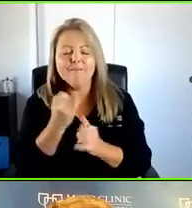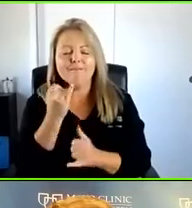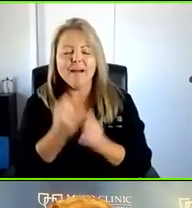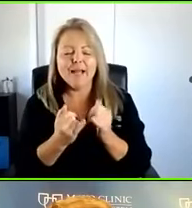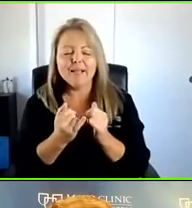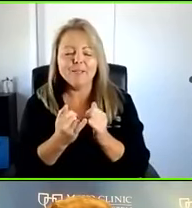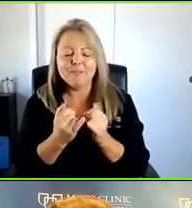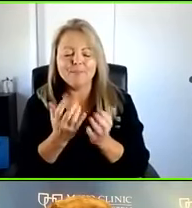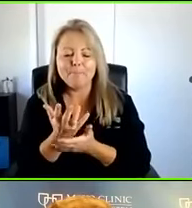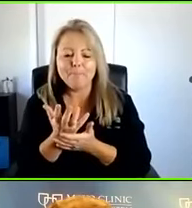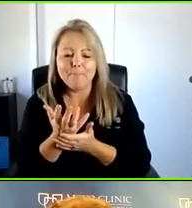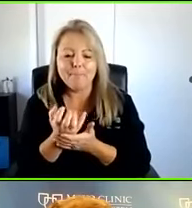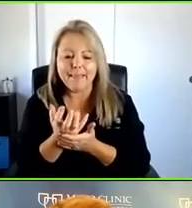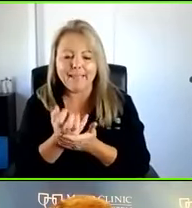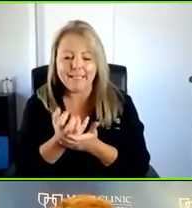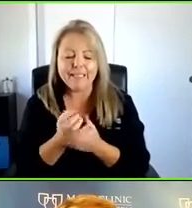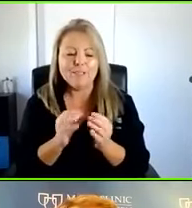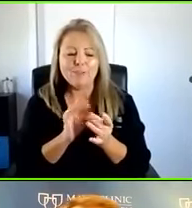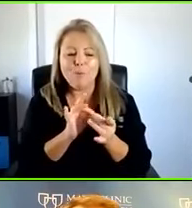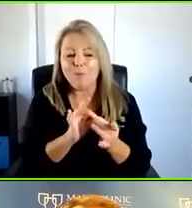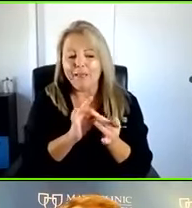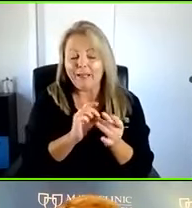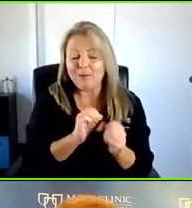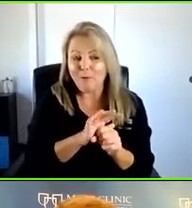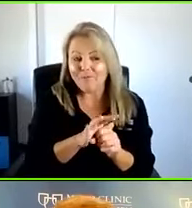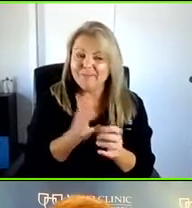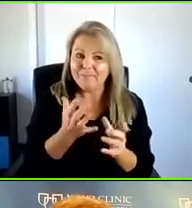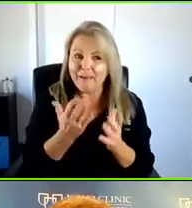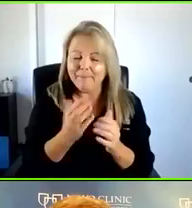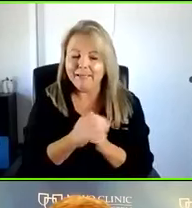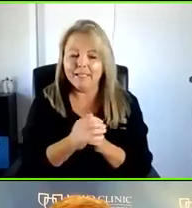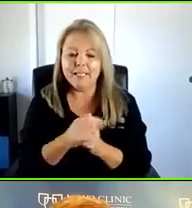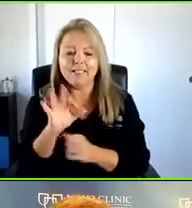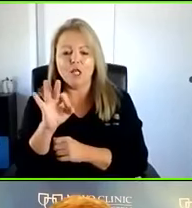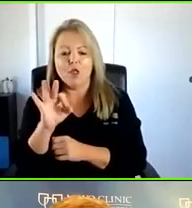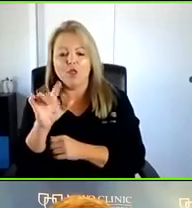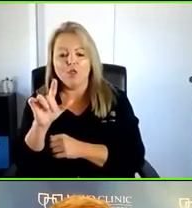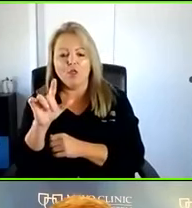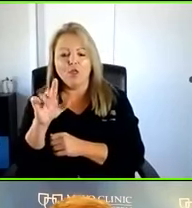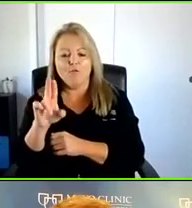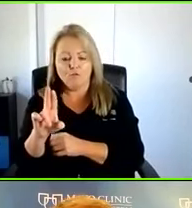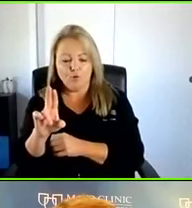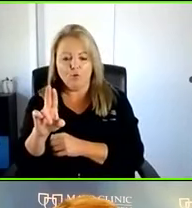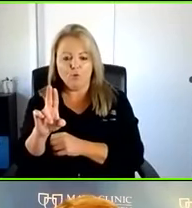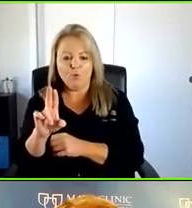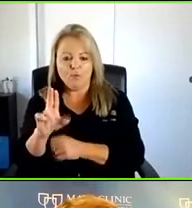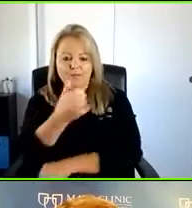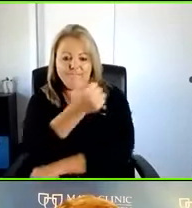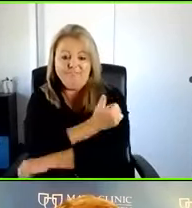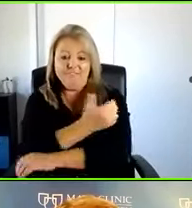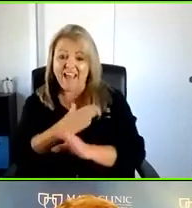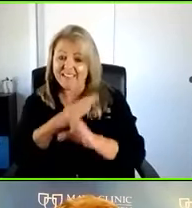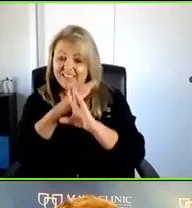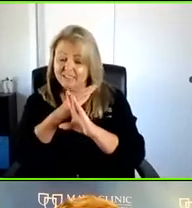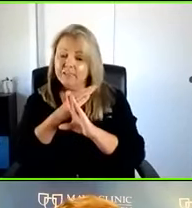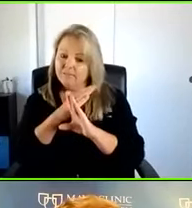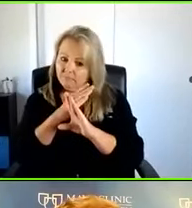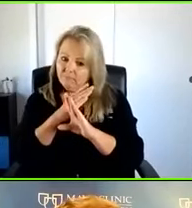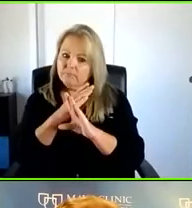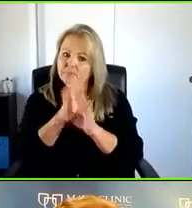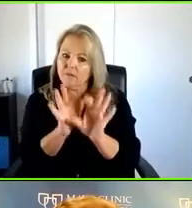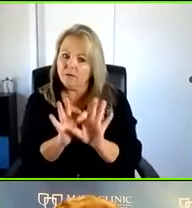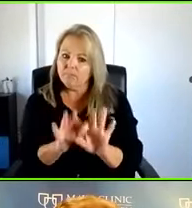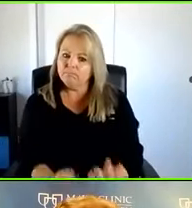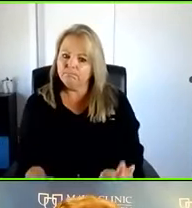tangentially, but actually more related to COVID than one might think, and that is regarding flu vaccines. As an infectious disease doctor, I always believe in the value and importance